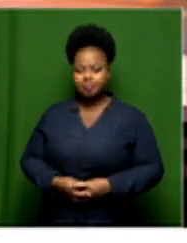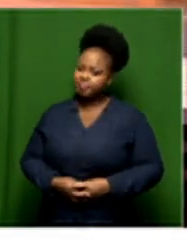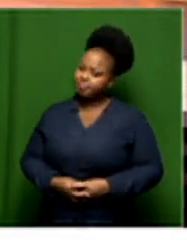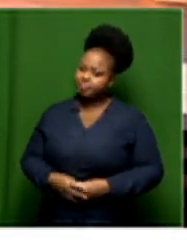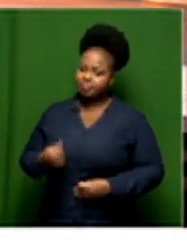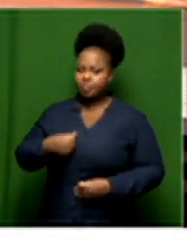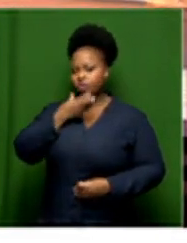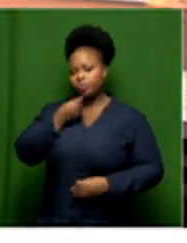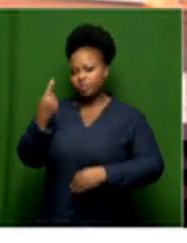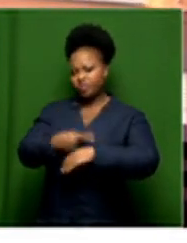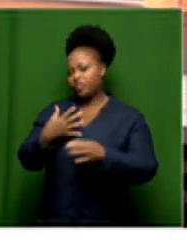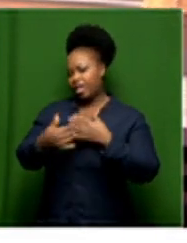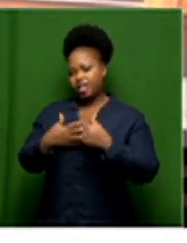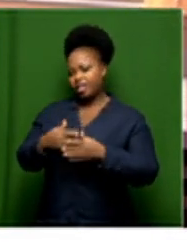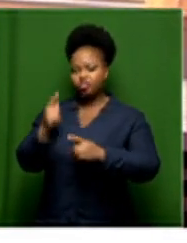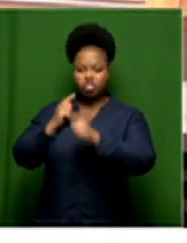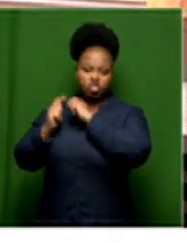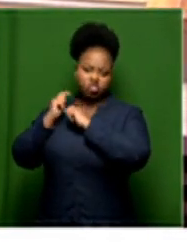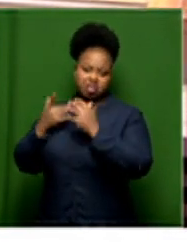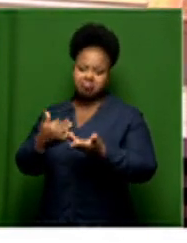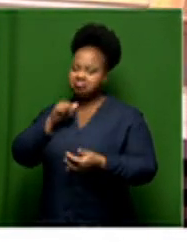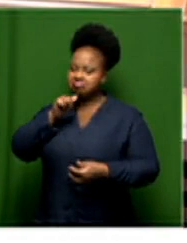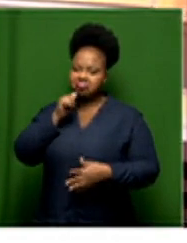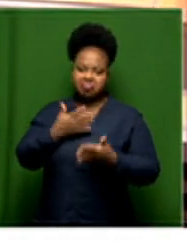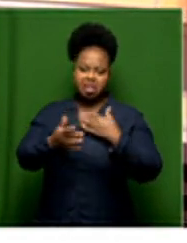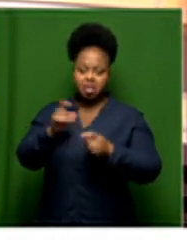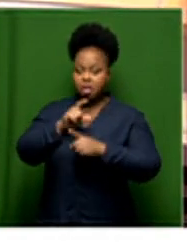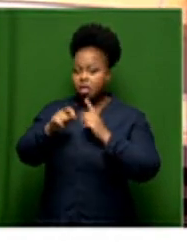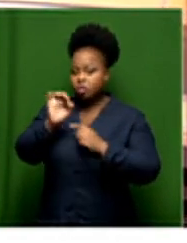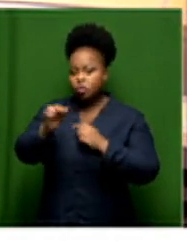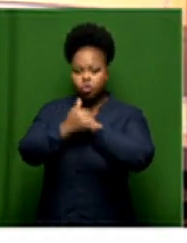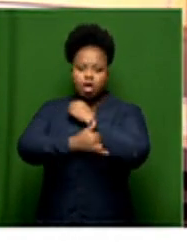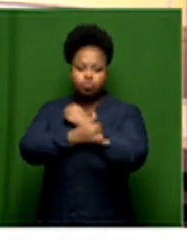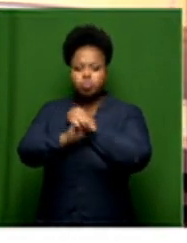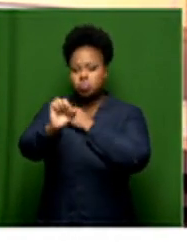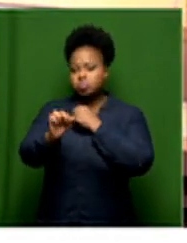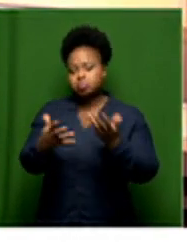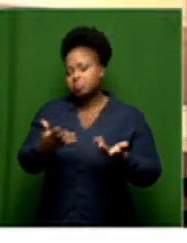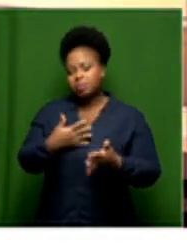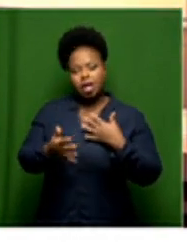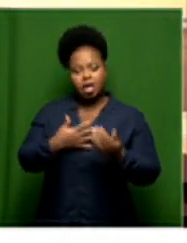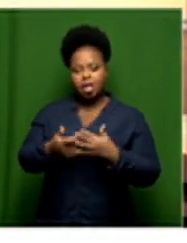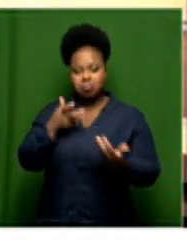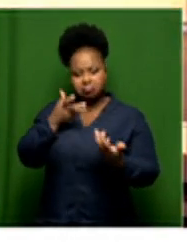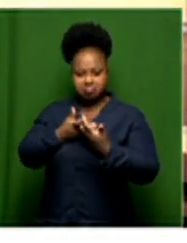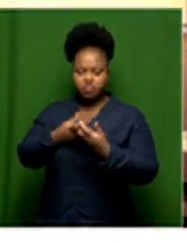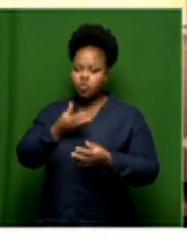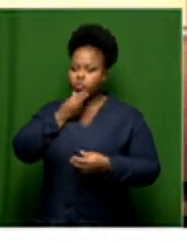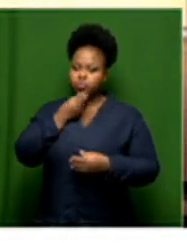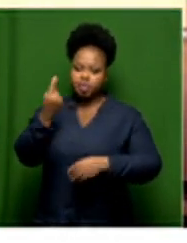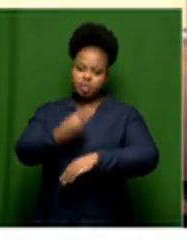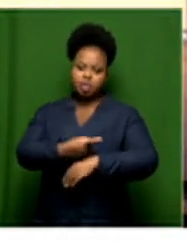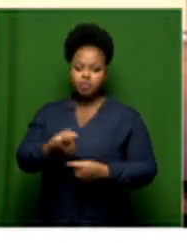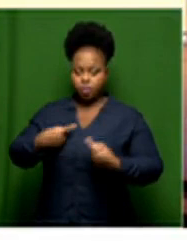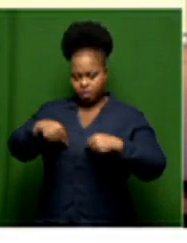Look, I think Christmas Day is for anything that's traditional. So it depends on what culture you come from and what your culture deems to be traditional for Christmas Day.